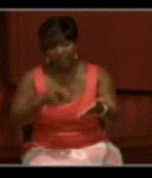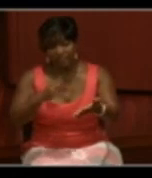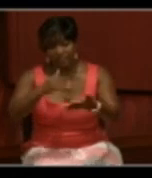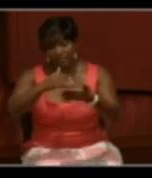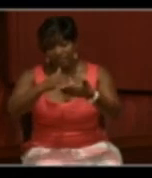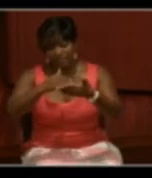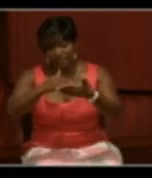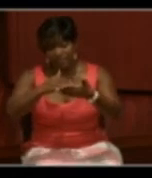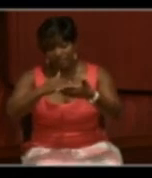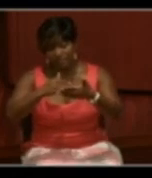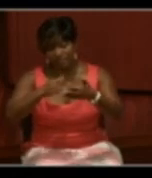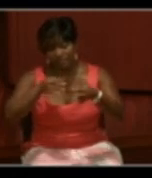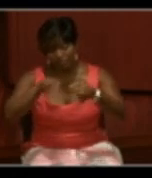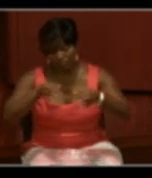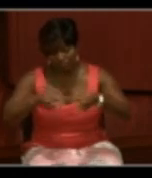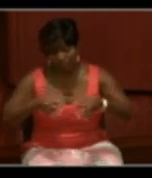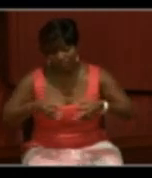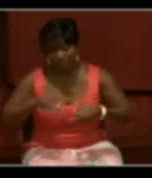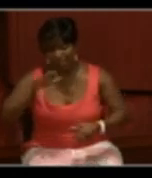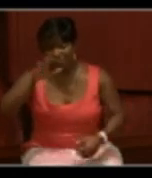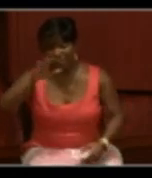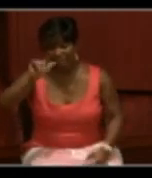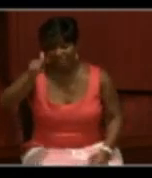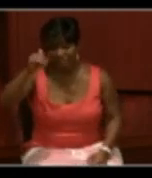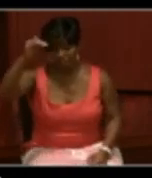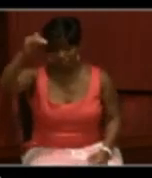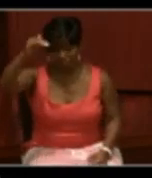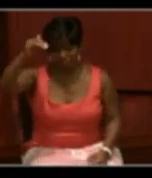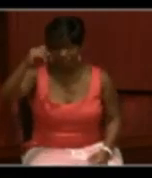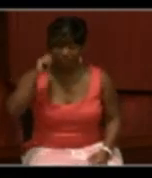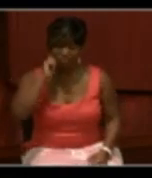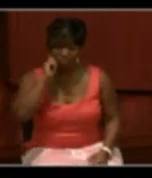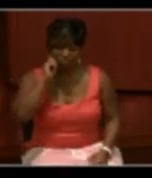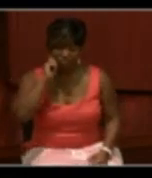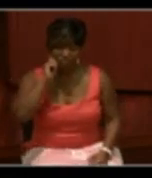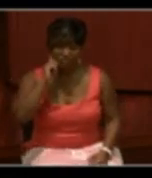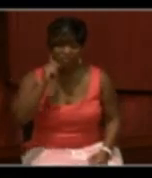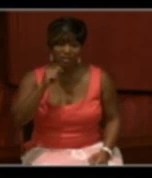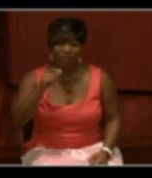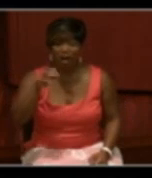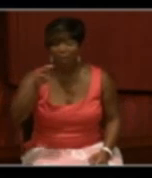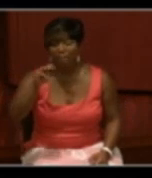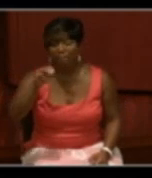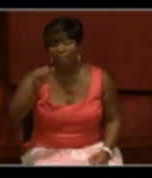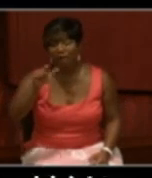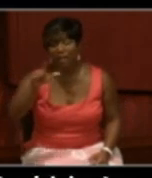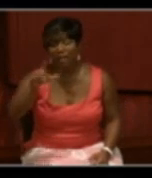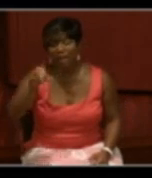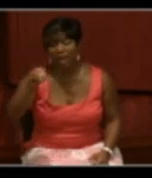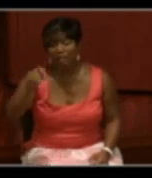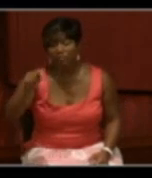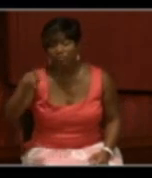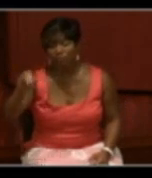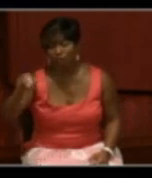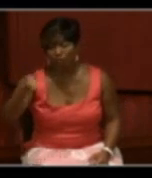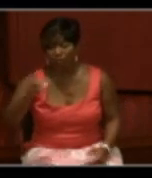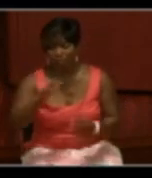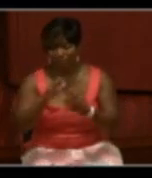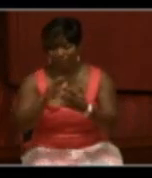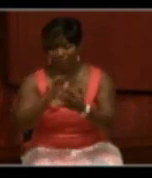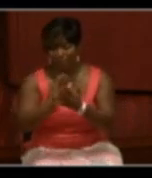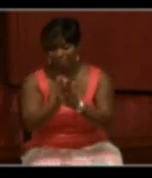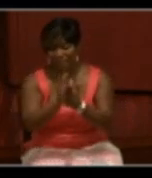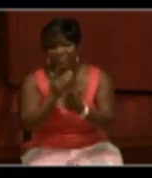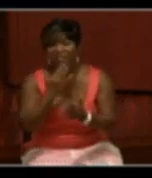it gives his physical description. He's described as 5'10". For complexion, he's described as mulatto. It gives the names of his children,